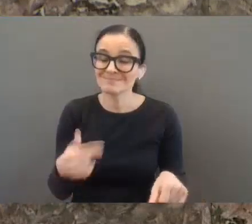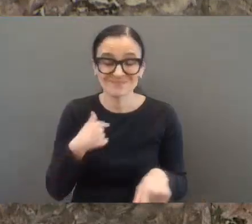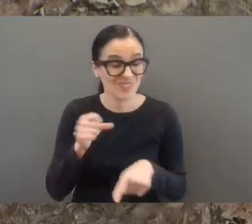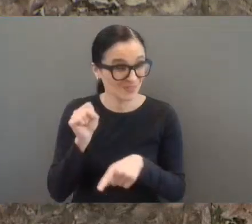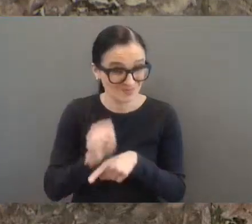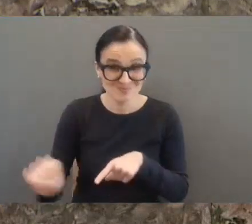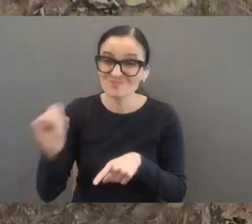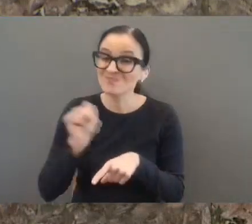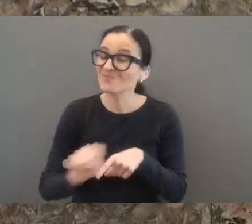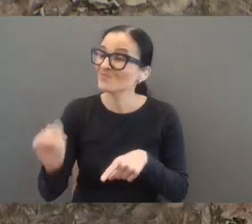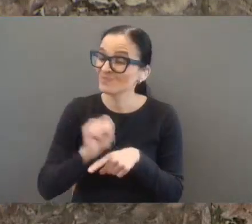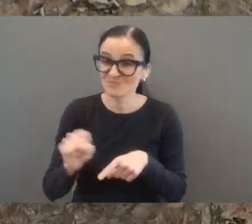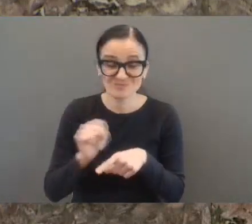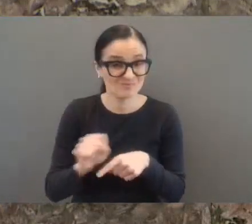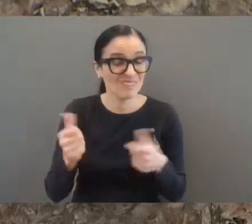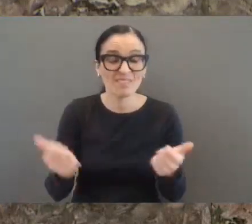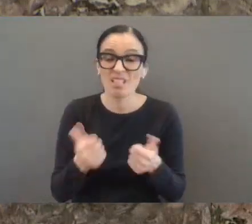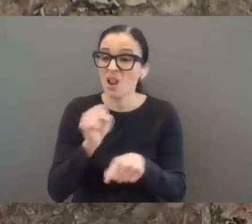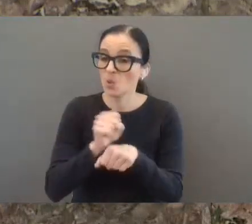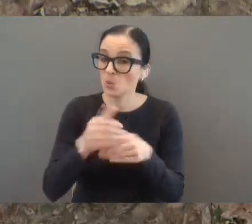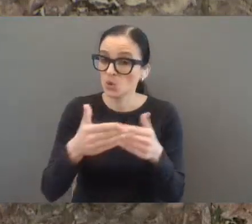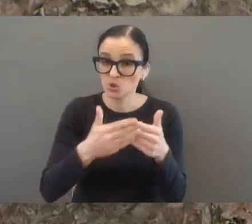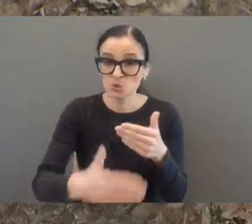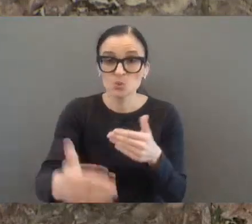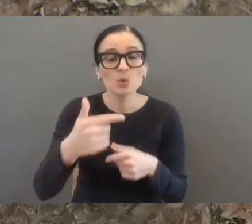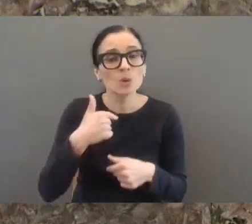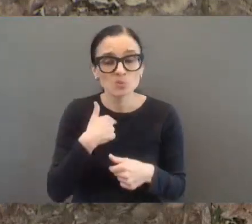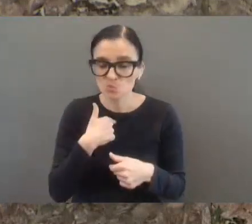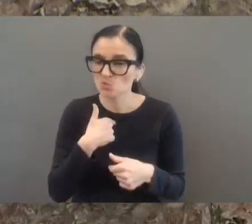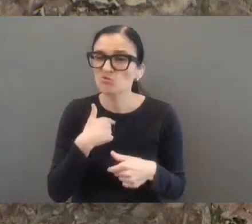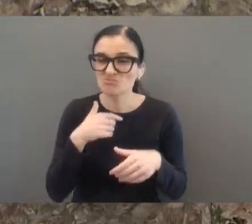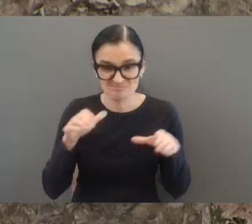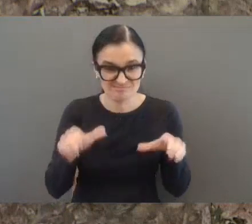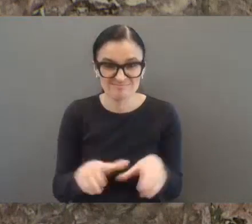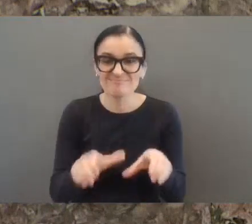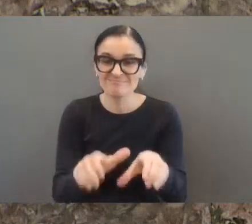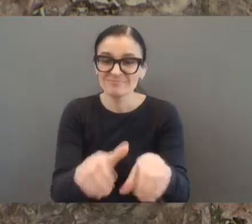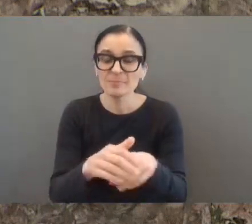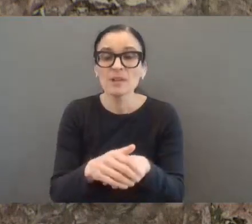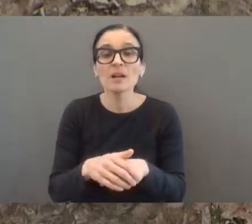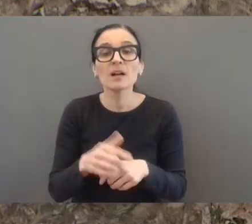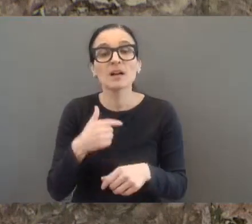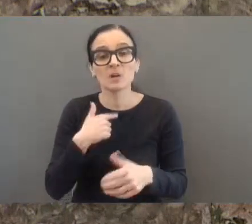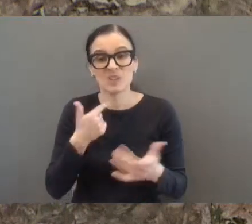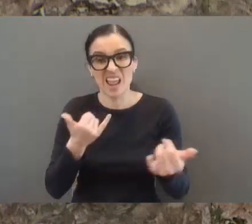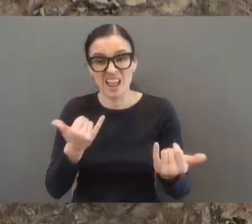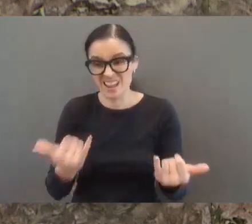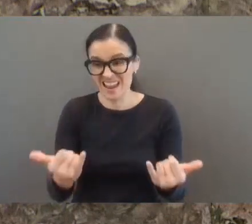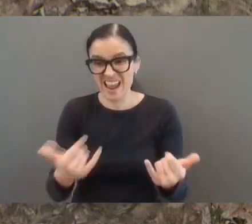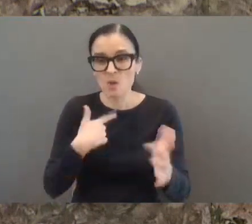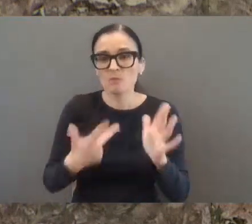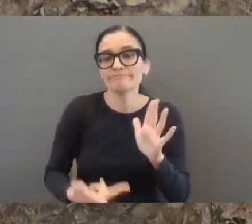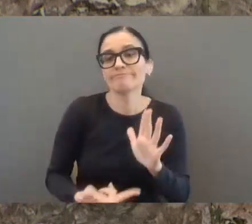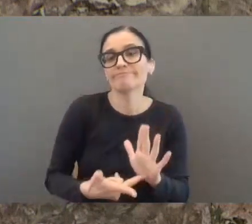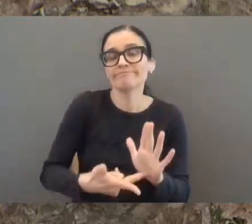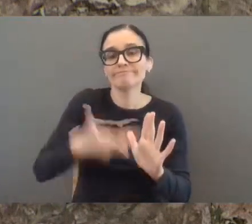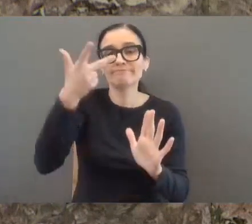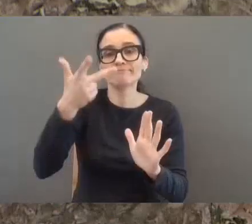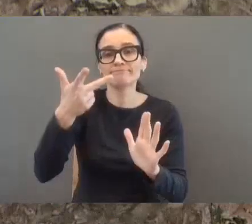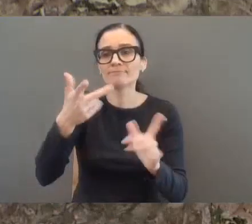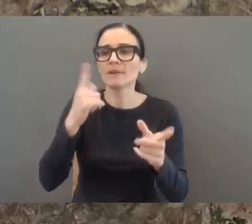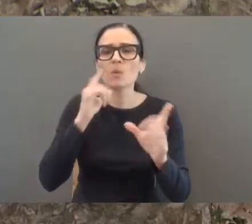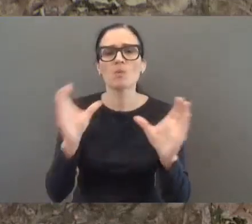Mr. Speaker, we have tripled our capacity for credentialing international doctors. Mr. Speaker, we're working with the